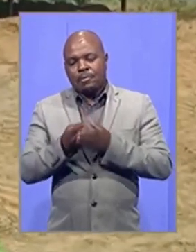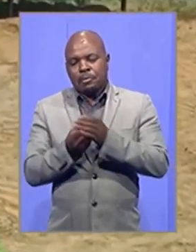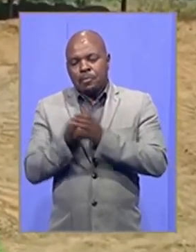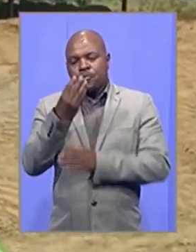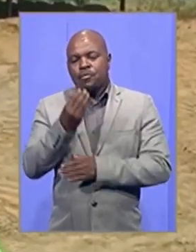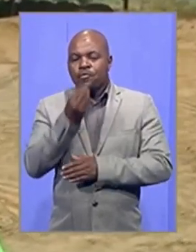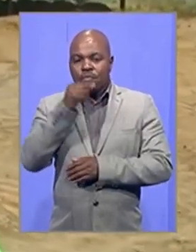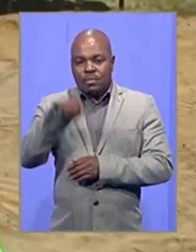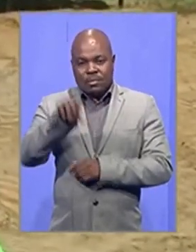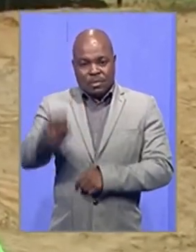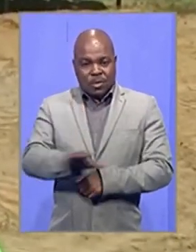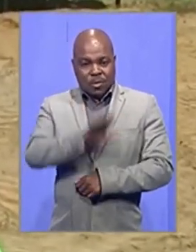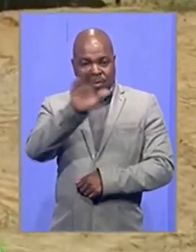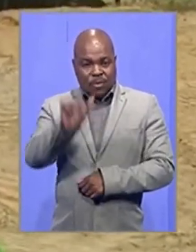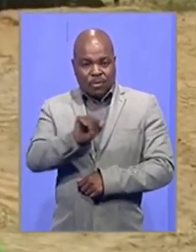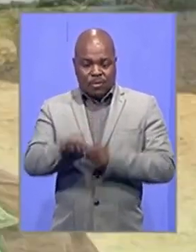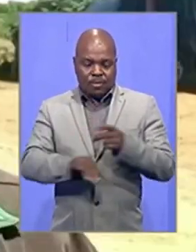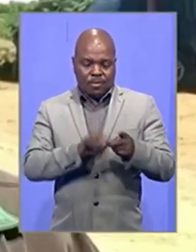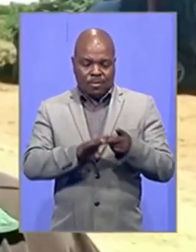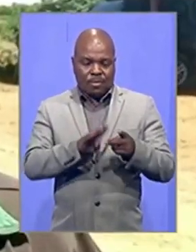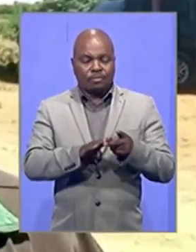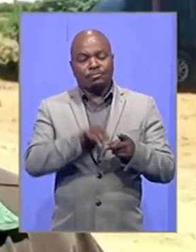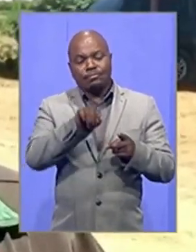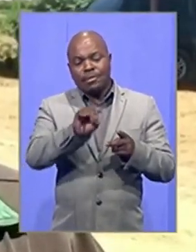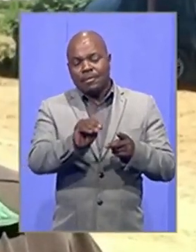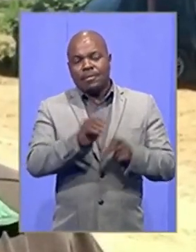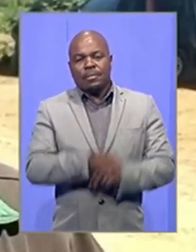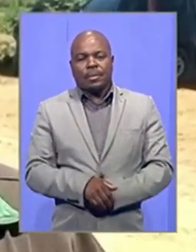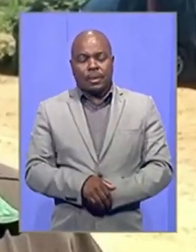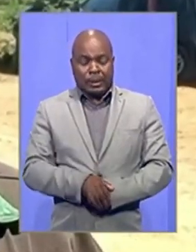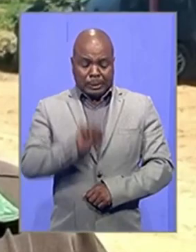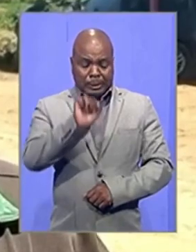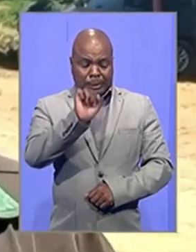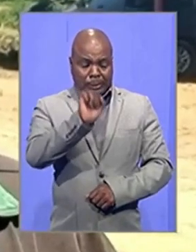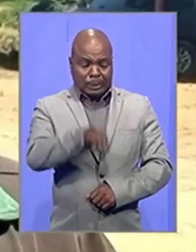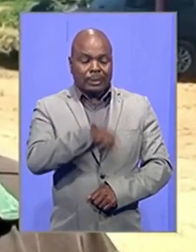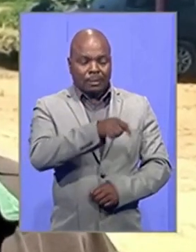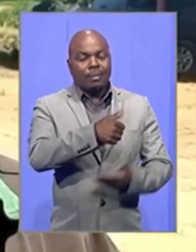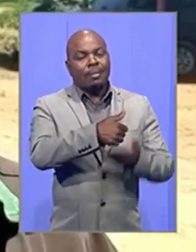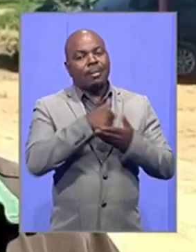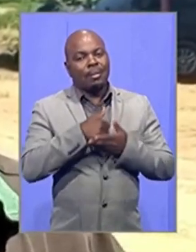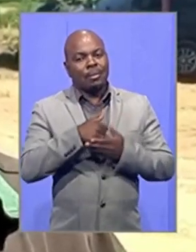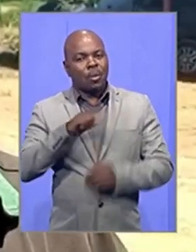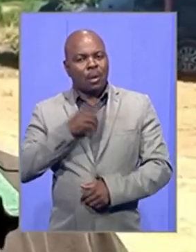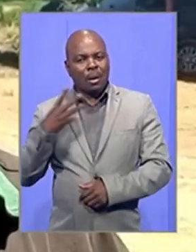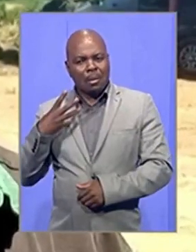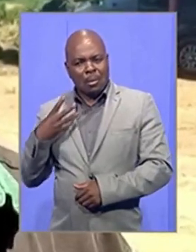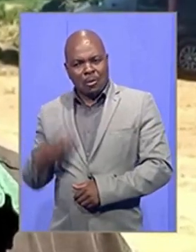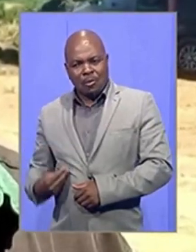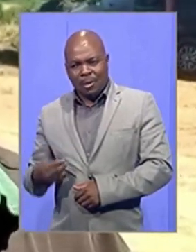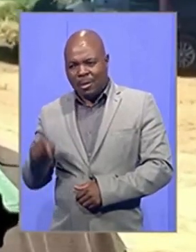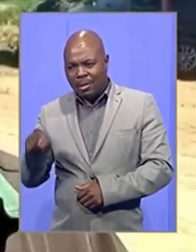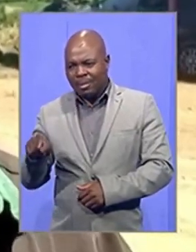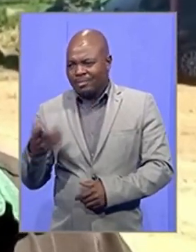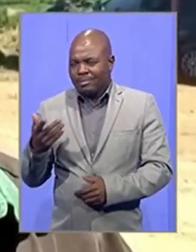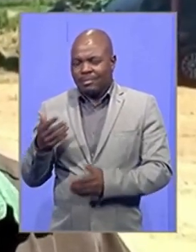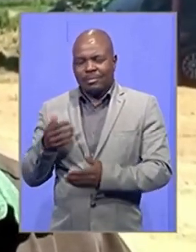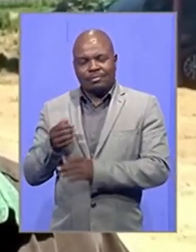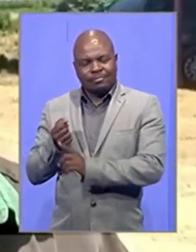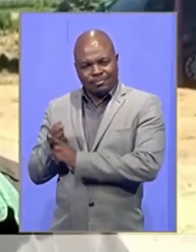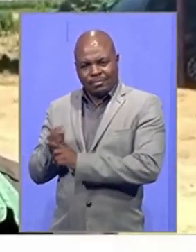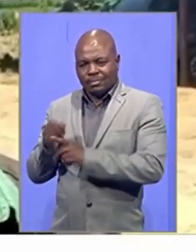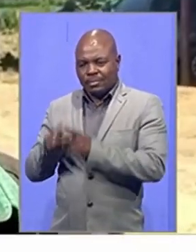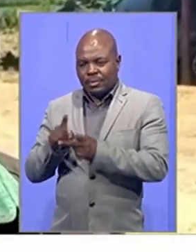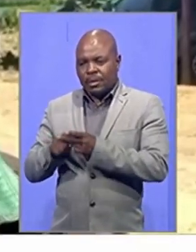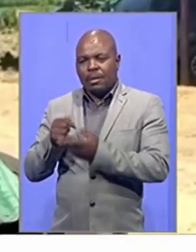nageng le gore go na le foda. Yes, it will help poverty, create jobs and help